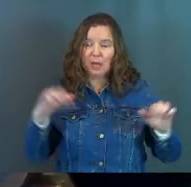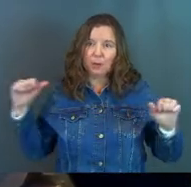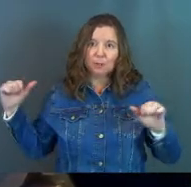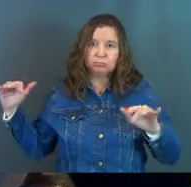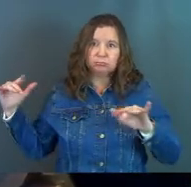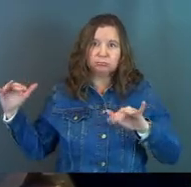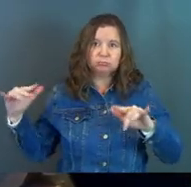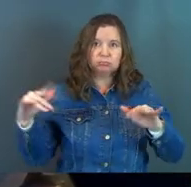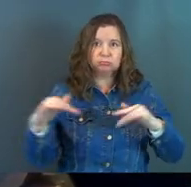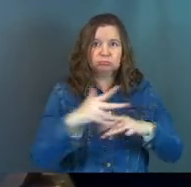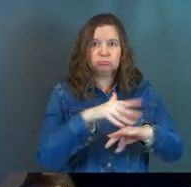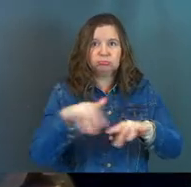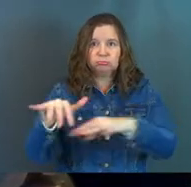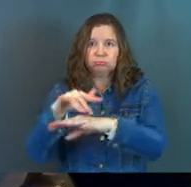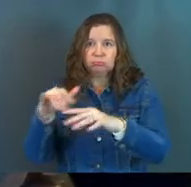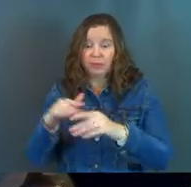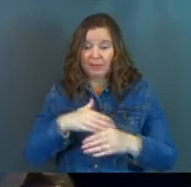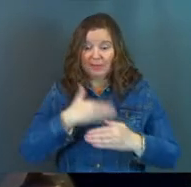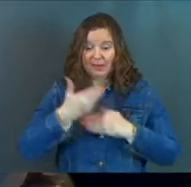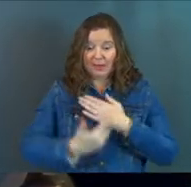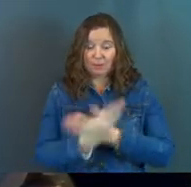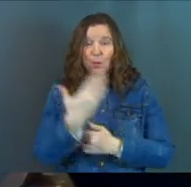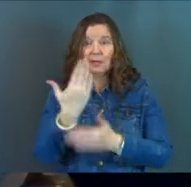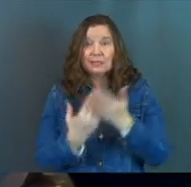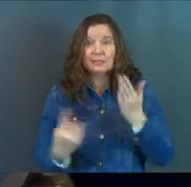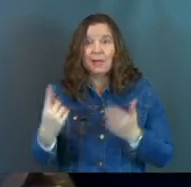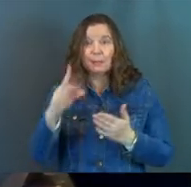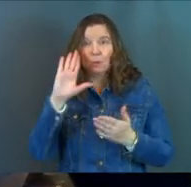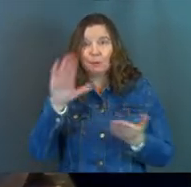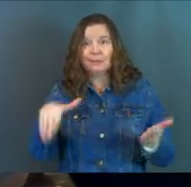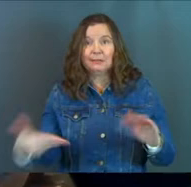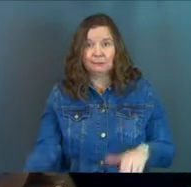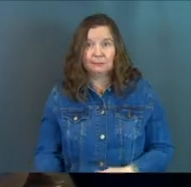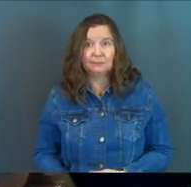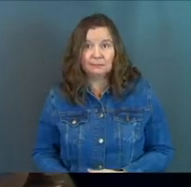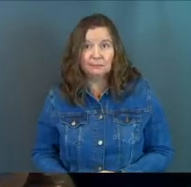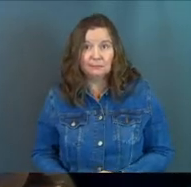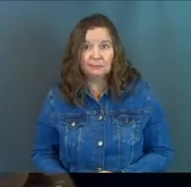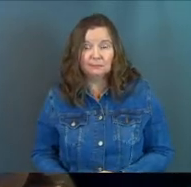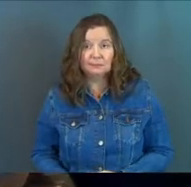comes, by the next morning, someone in the house will be dead.